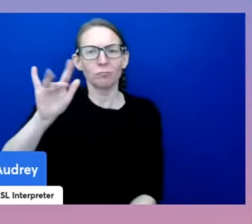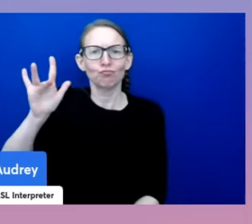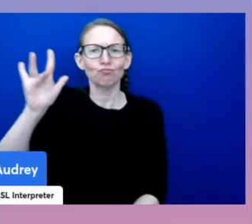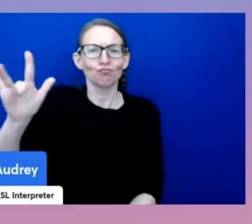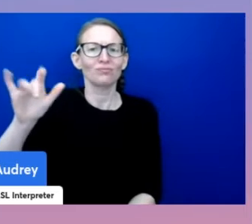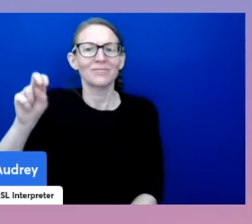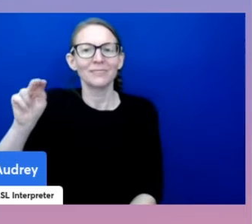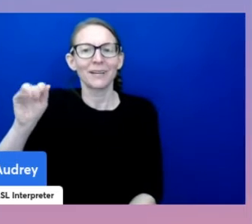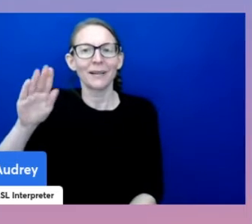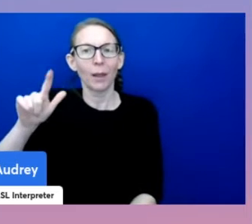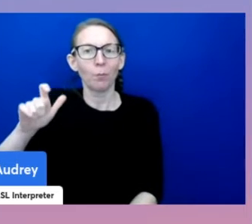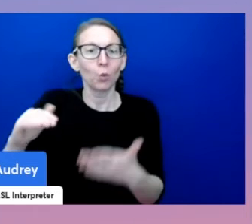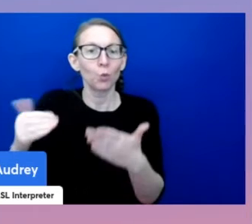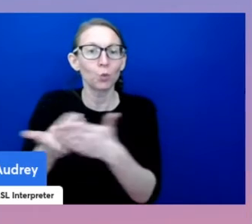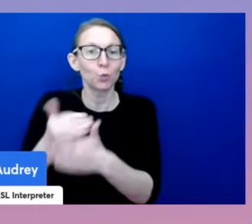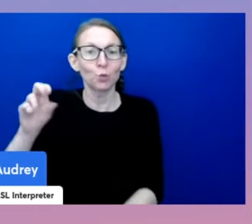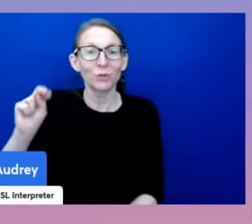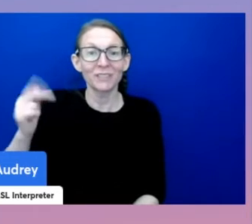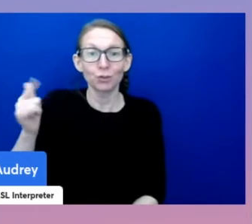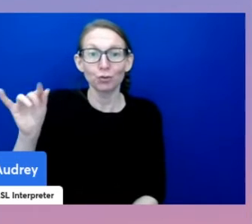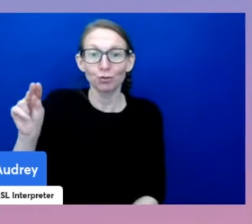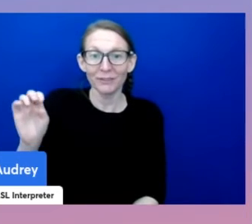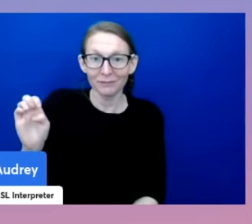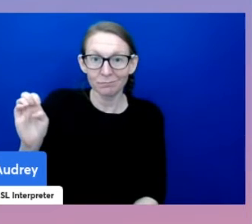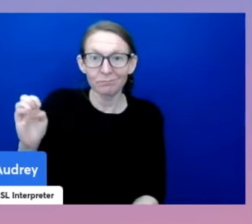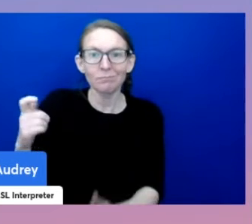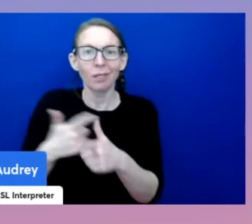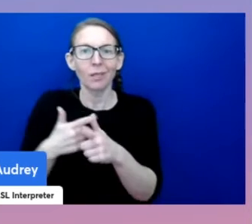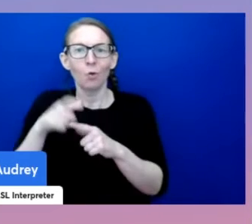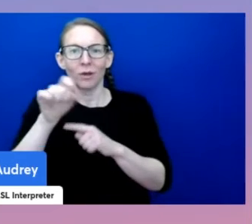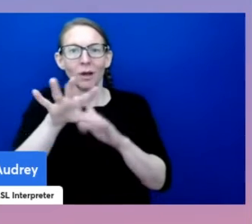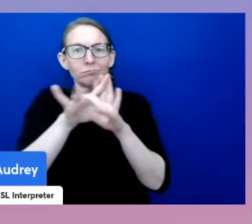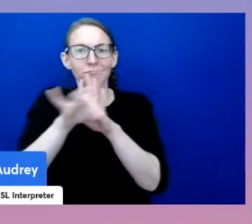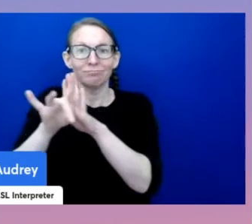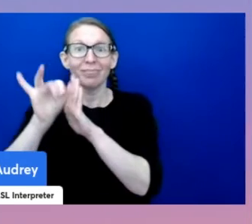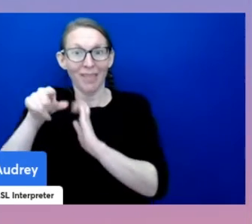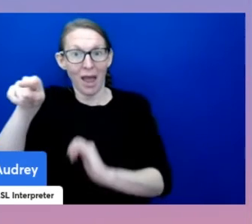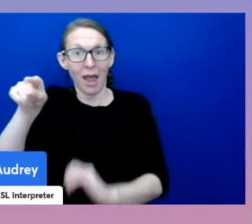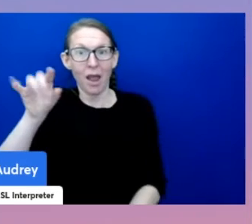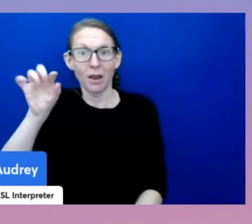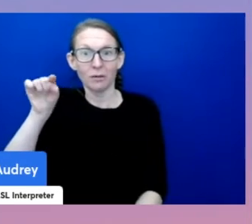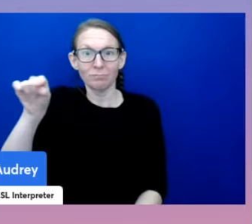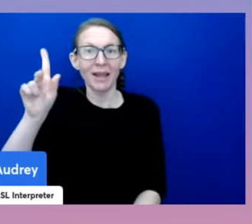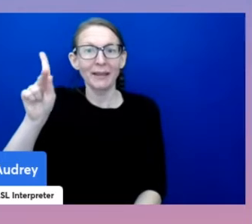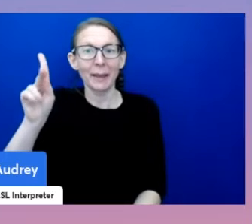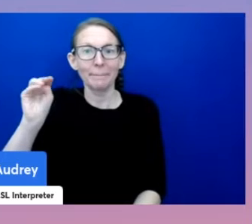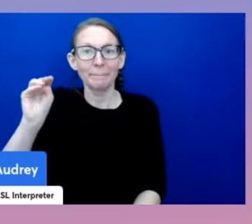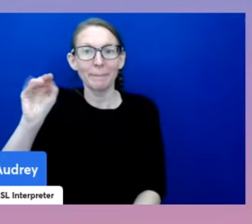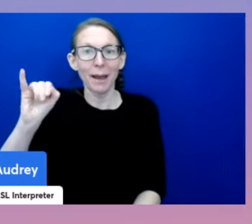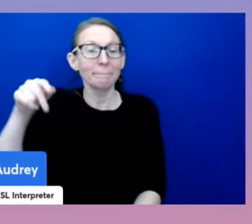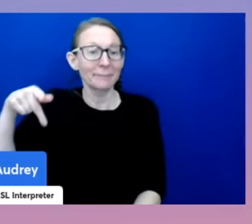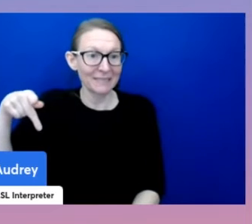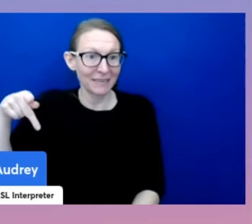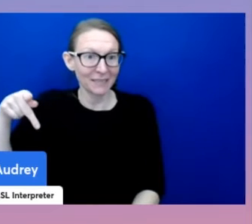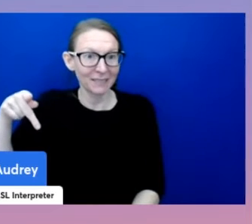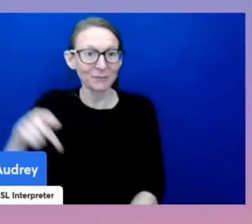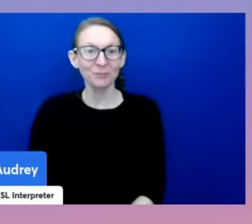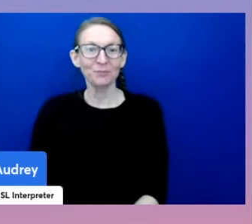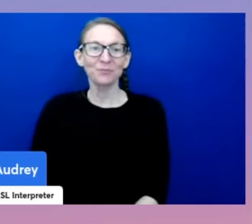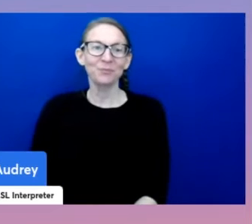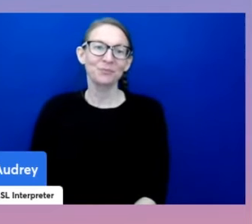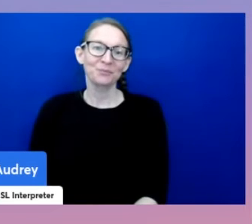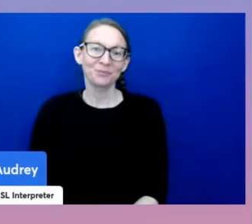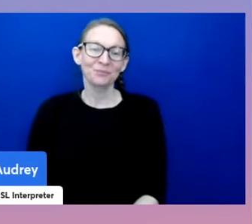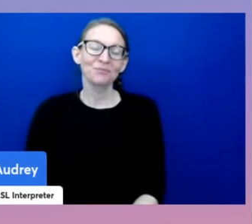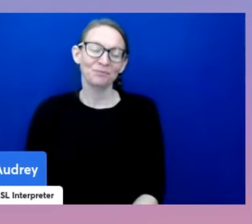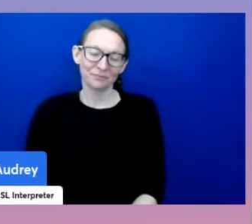engine and you can select the KMIP. Okay, and then that's it. So